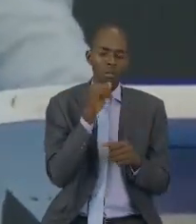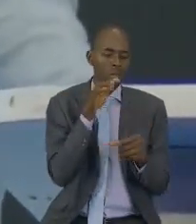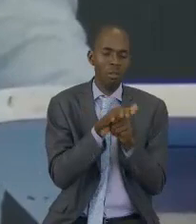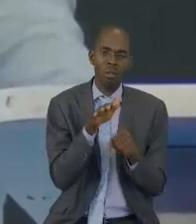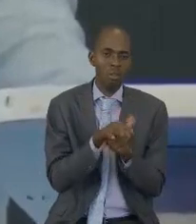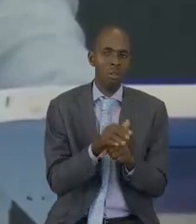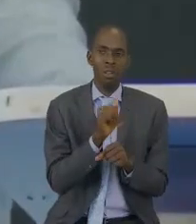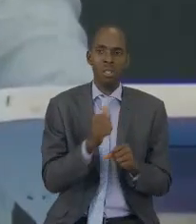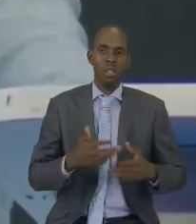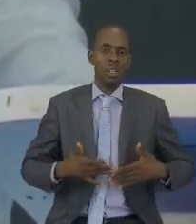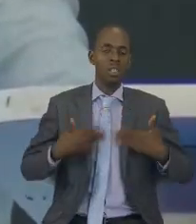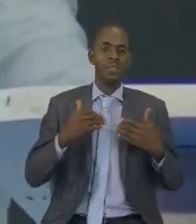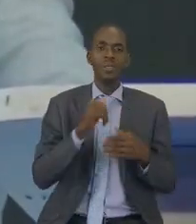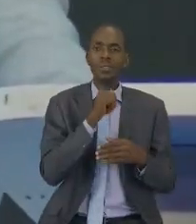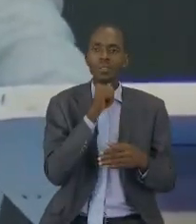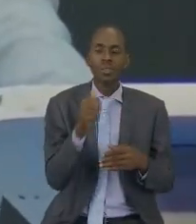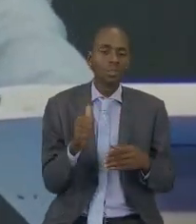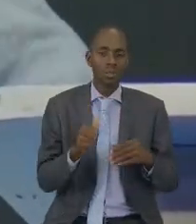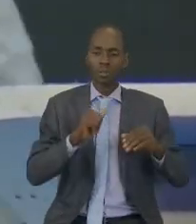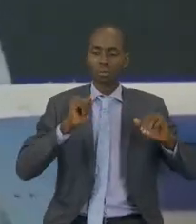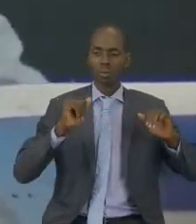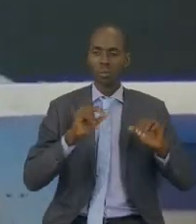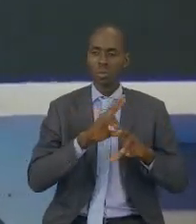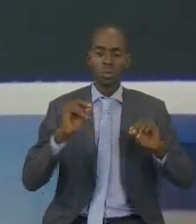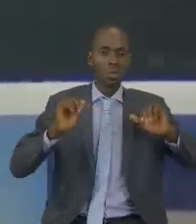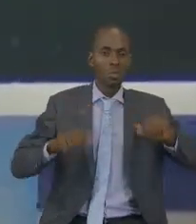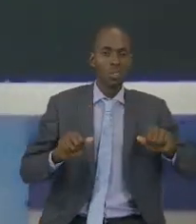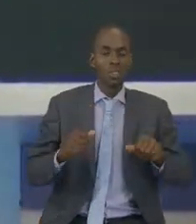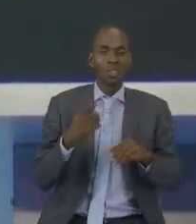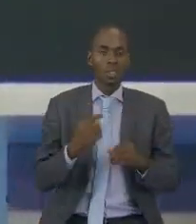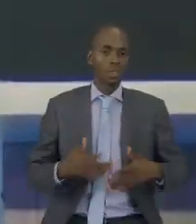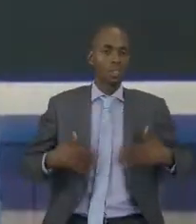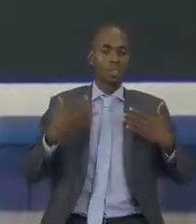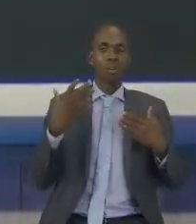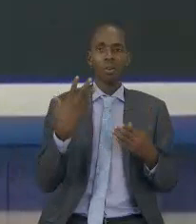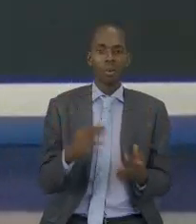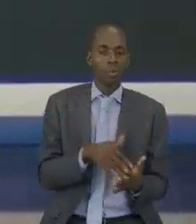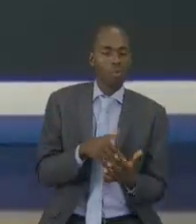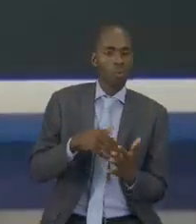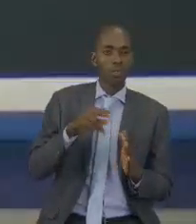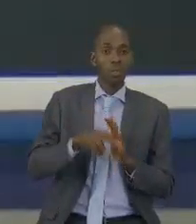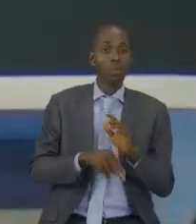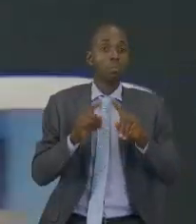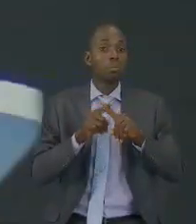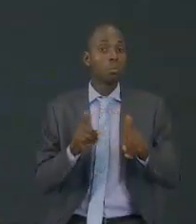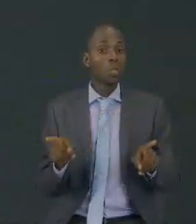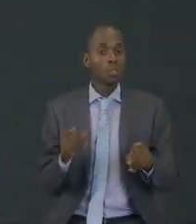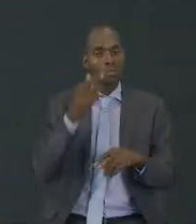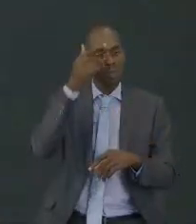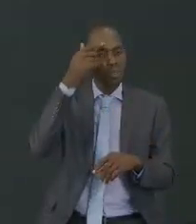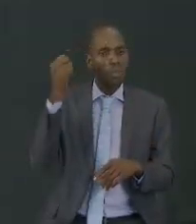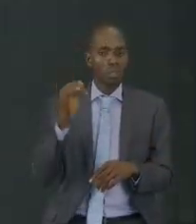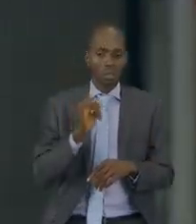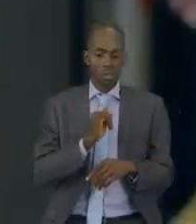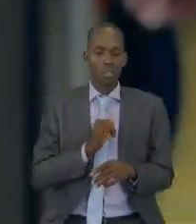a life of incompetence, a life of deficiency, but because I want